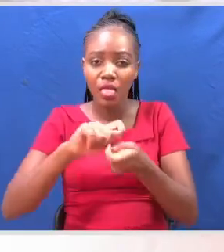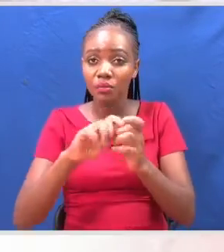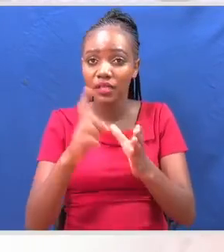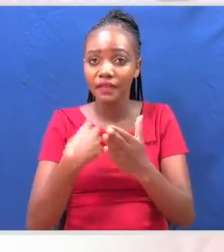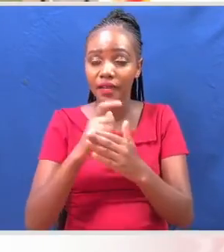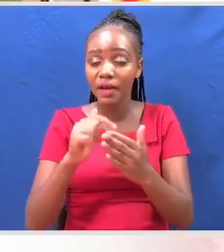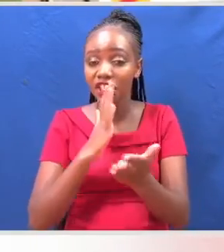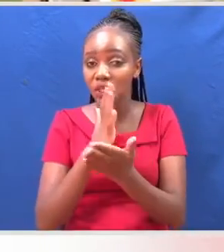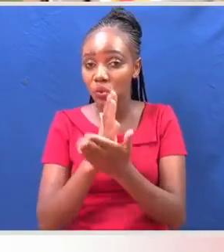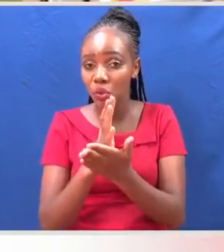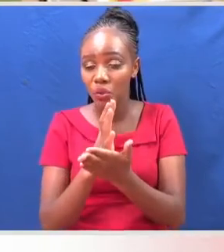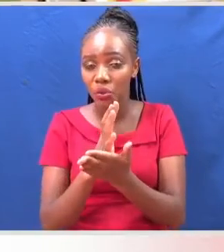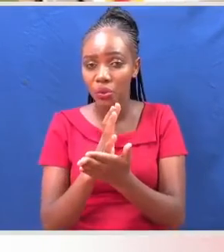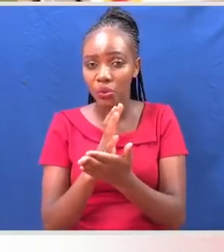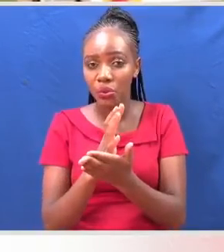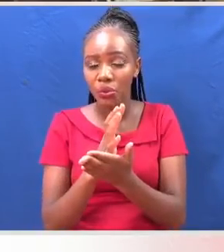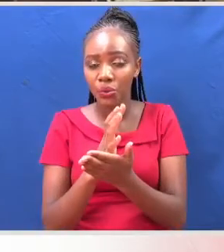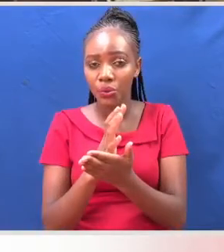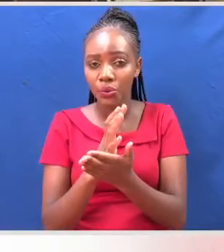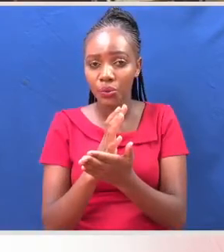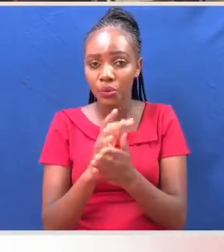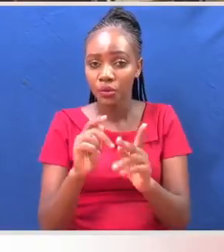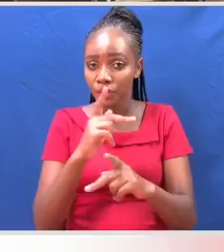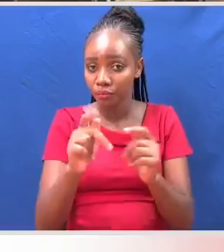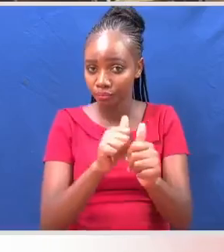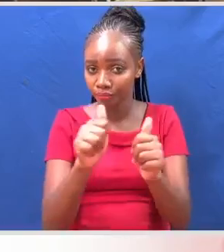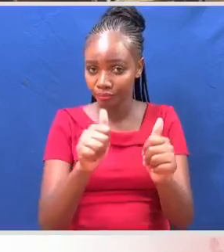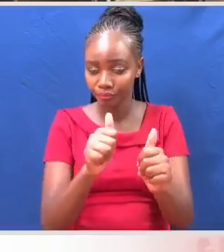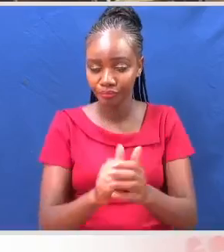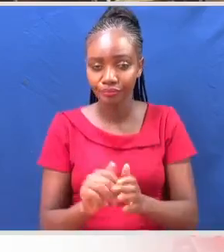running, walking. Moving on.